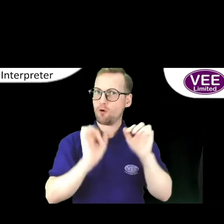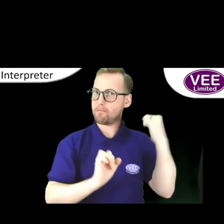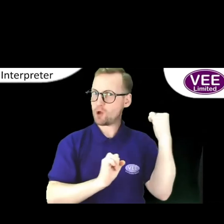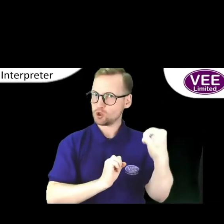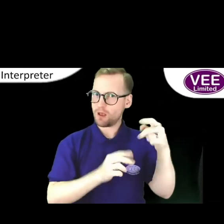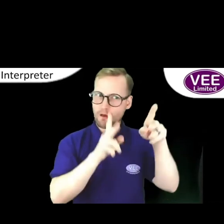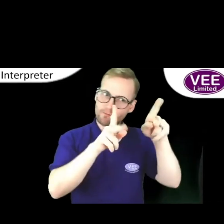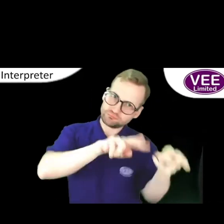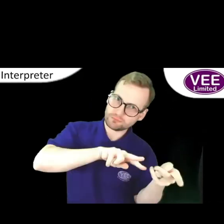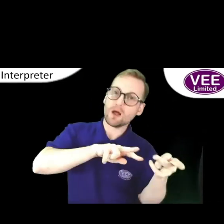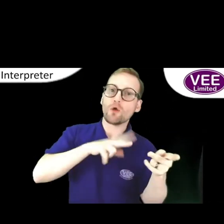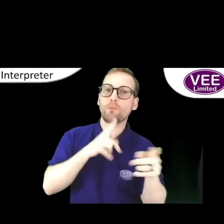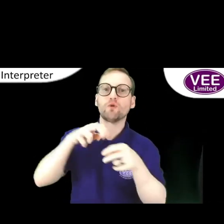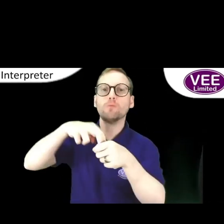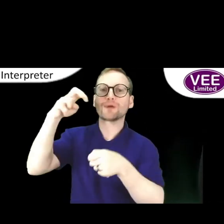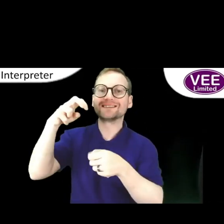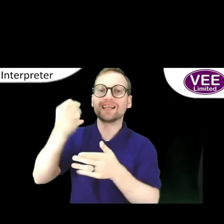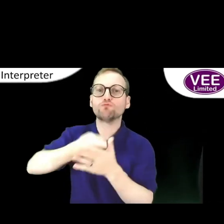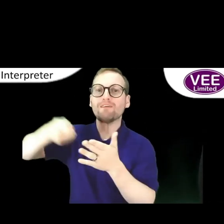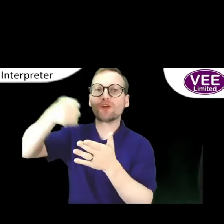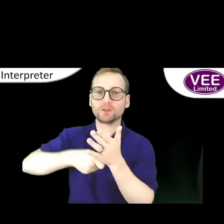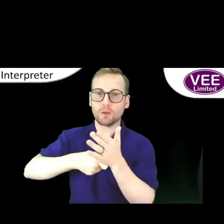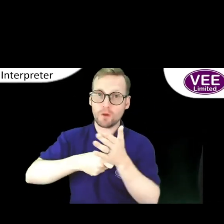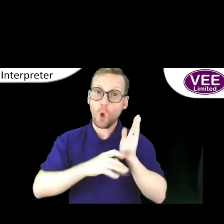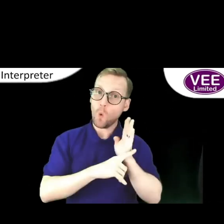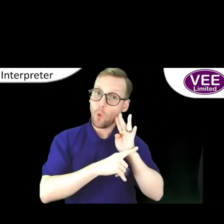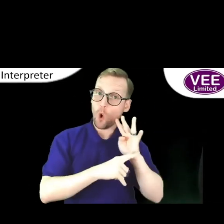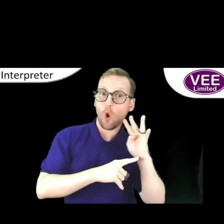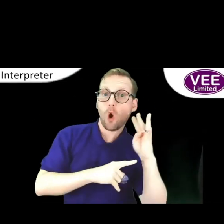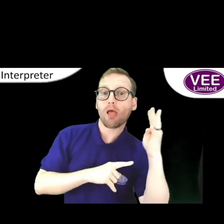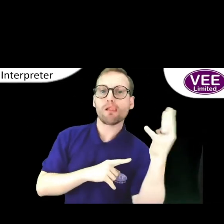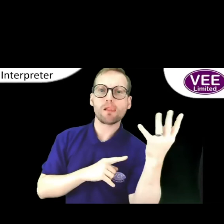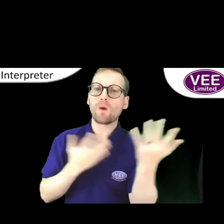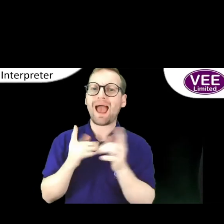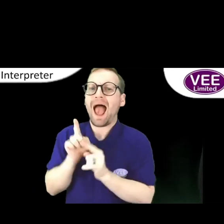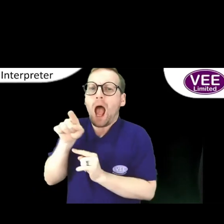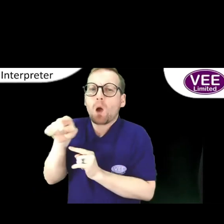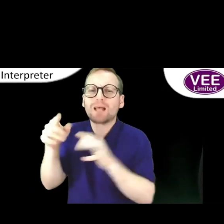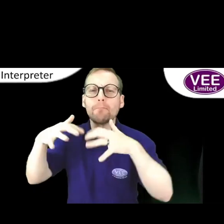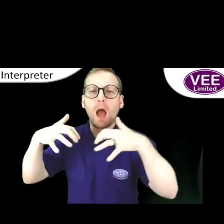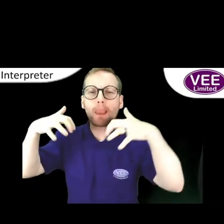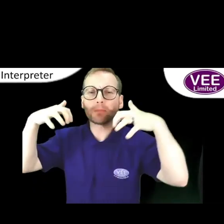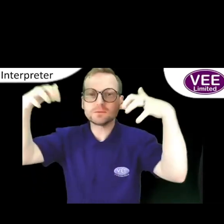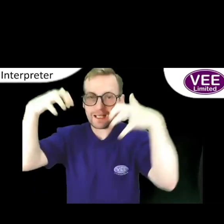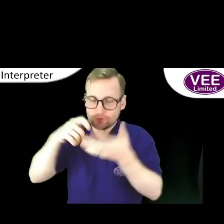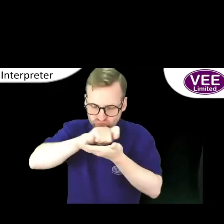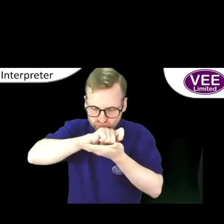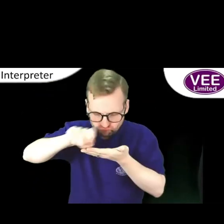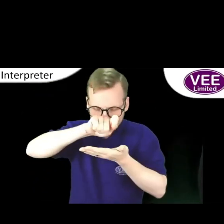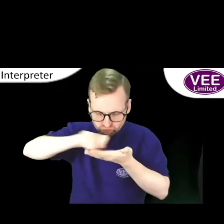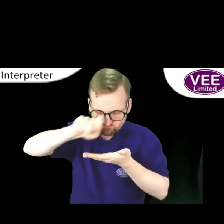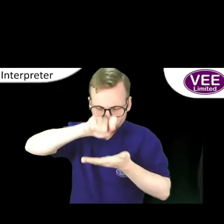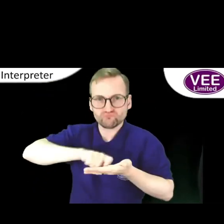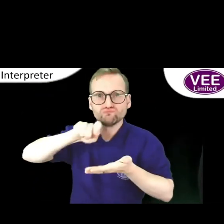Brexit referendum. The wall had been erected outside the House of Parliament and features the handwritten tributes of hundreds of